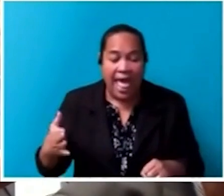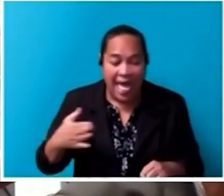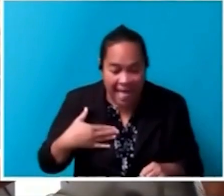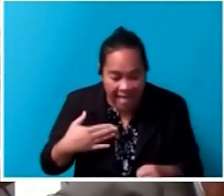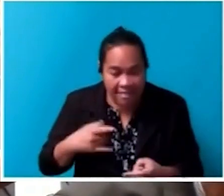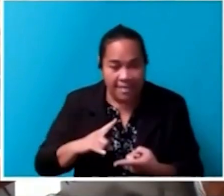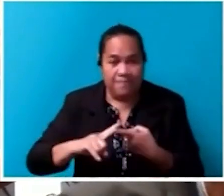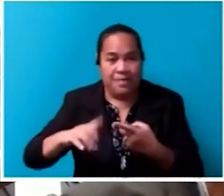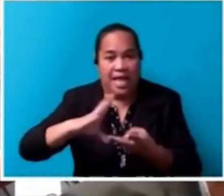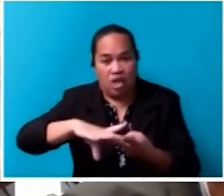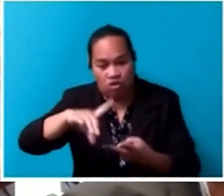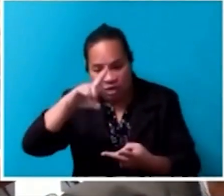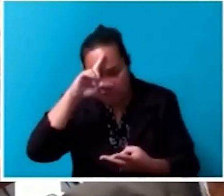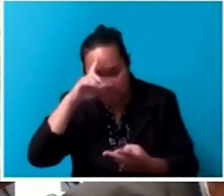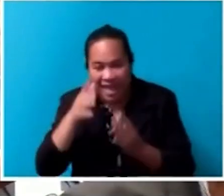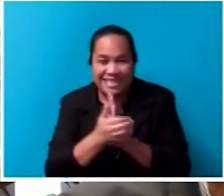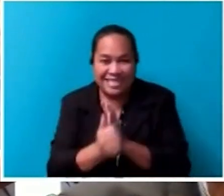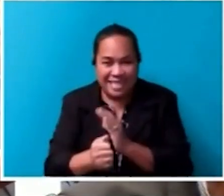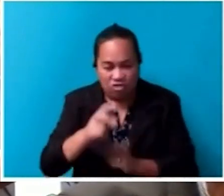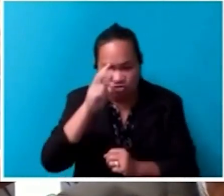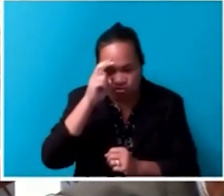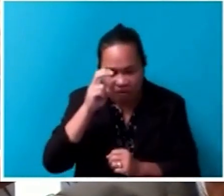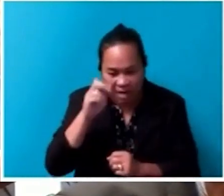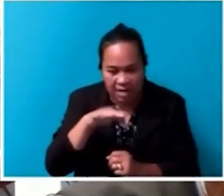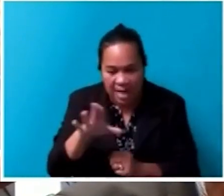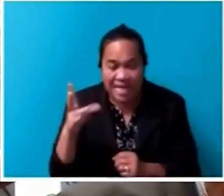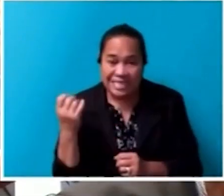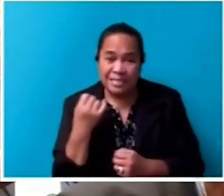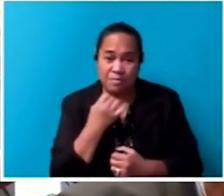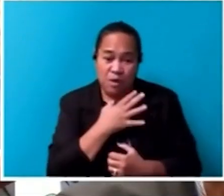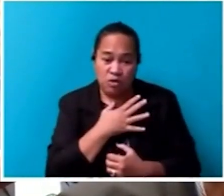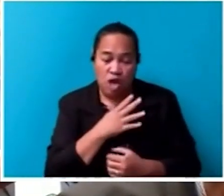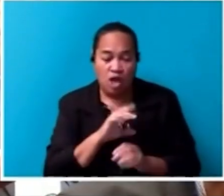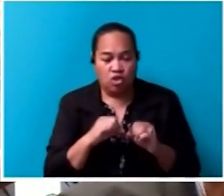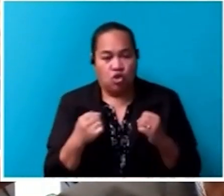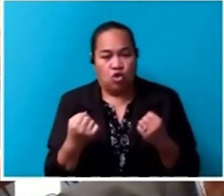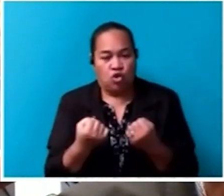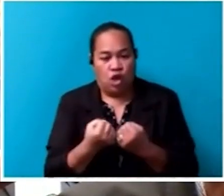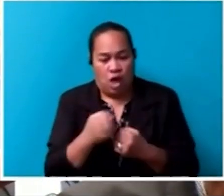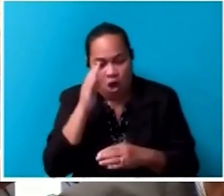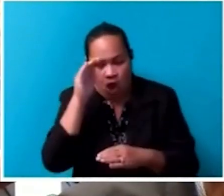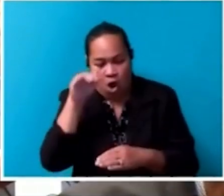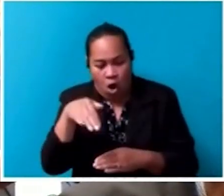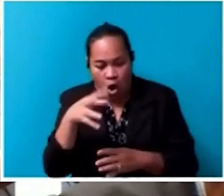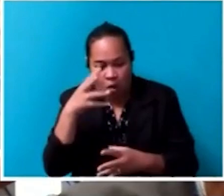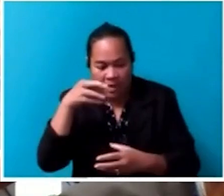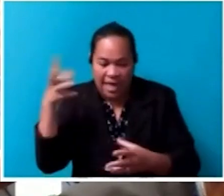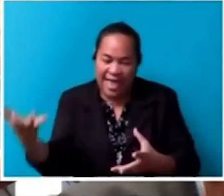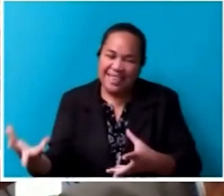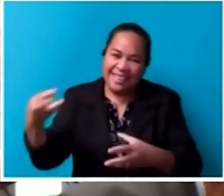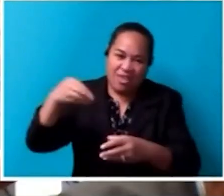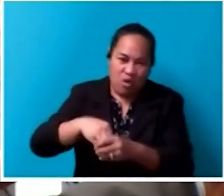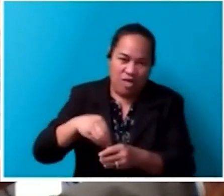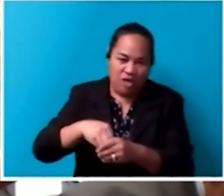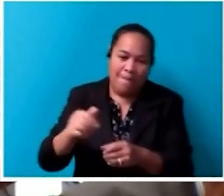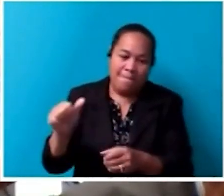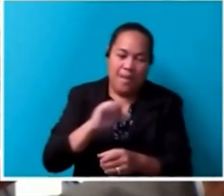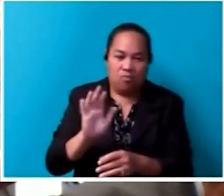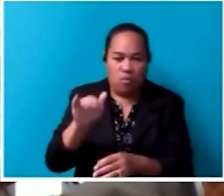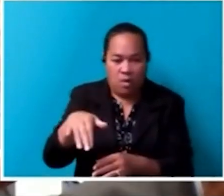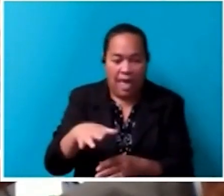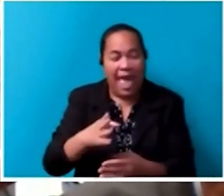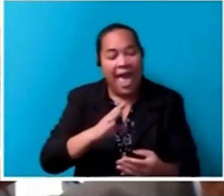education, and skills training, spiritual, social, home reintegration, and economic